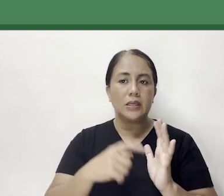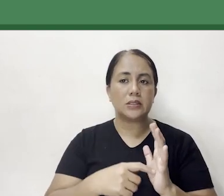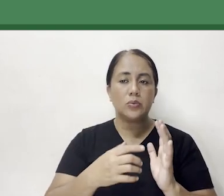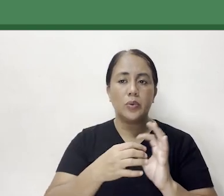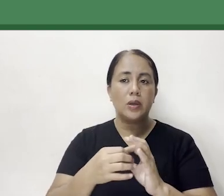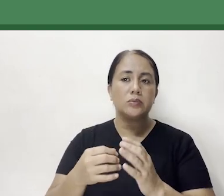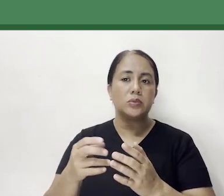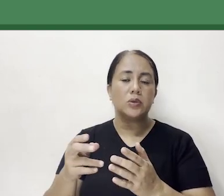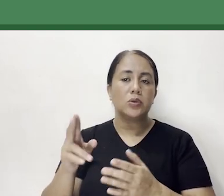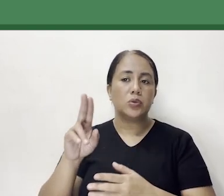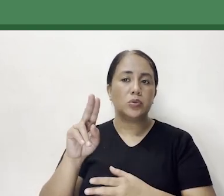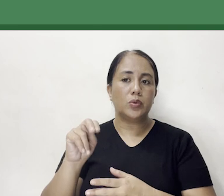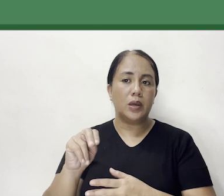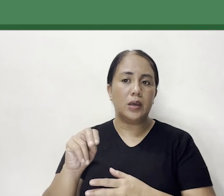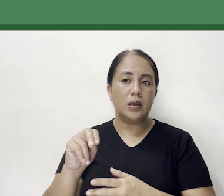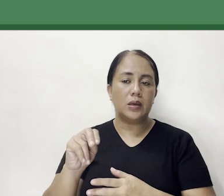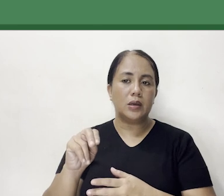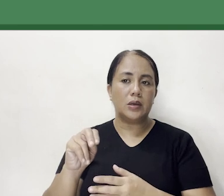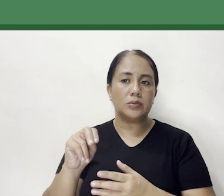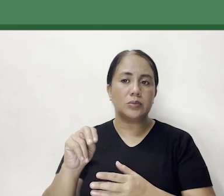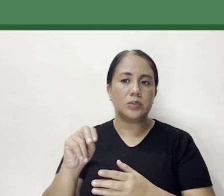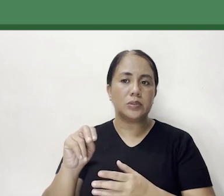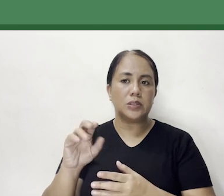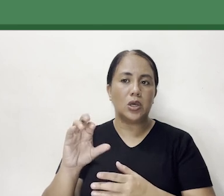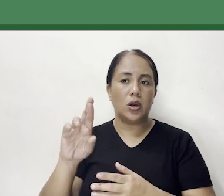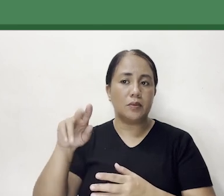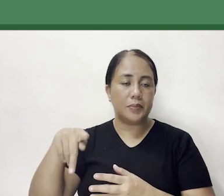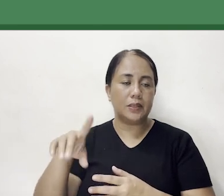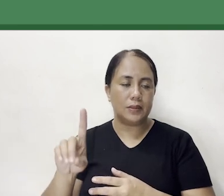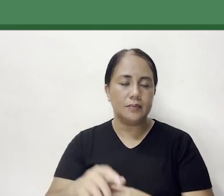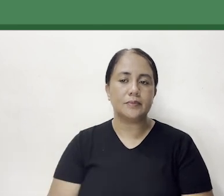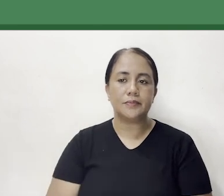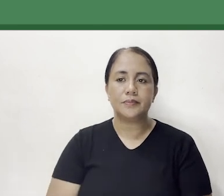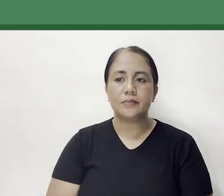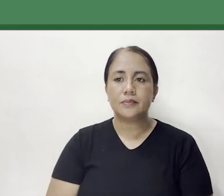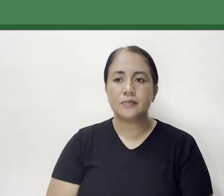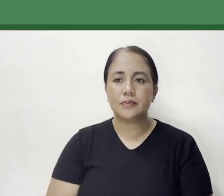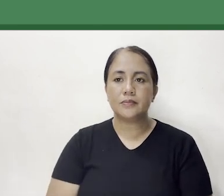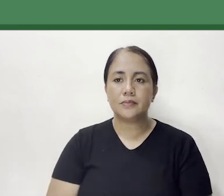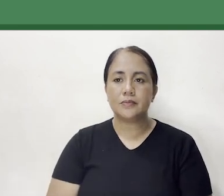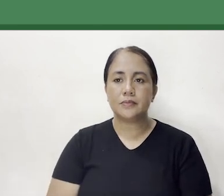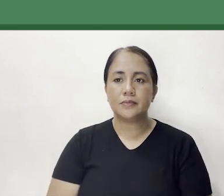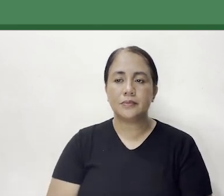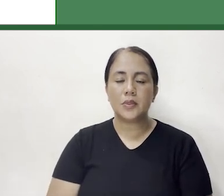disabilities as recognized under the Convention on the Rights of Persons with Disabilities.